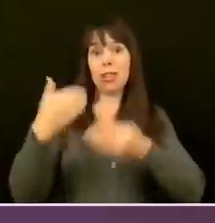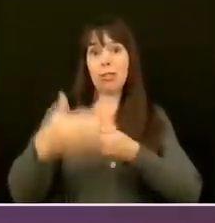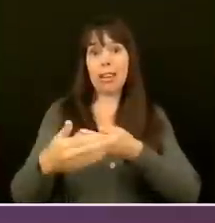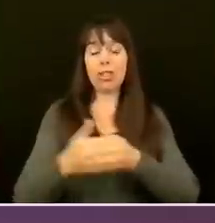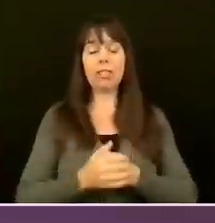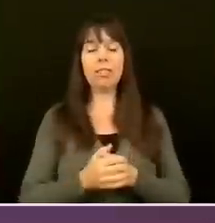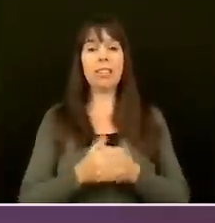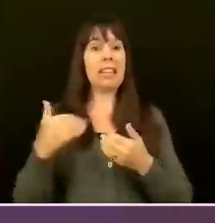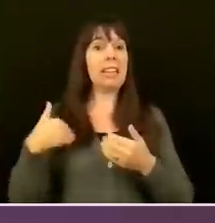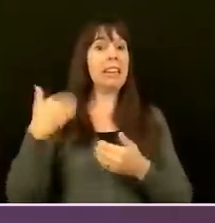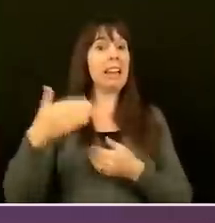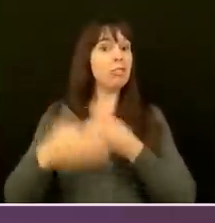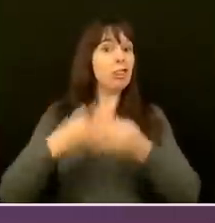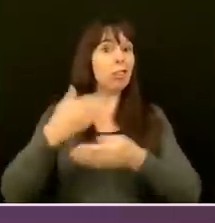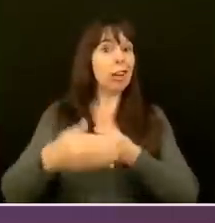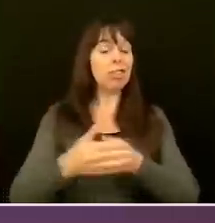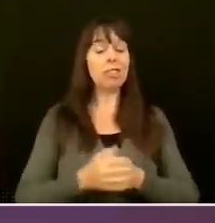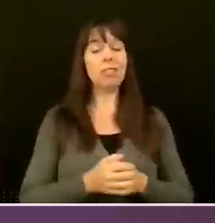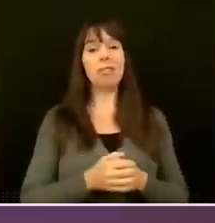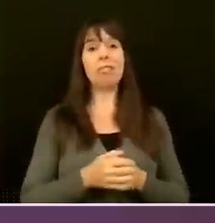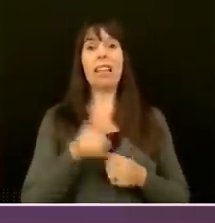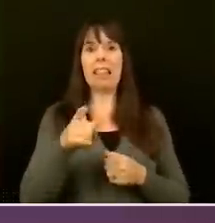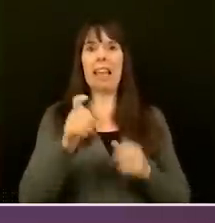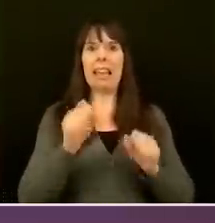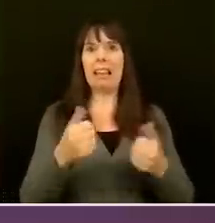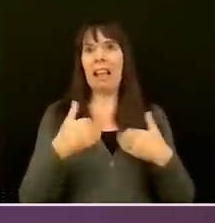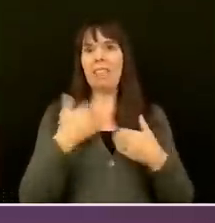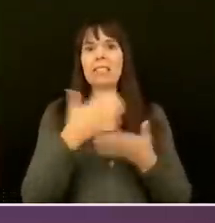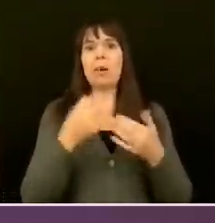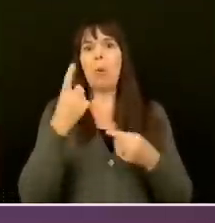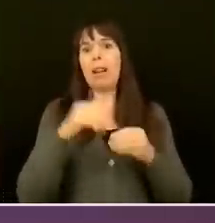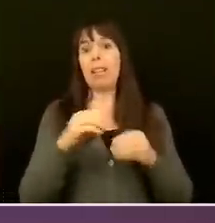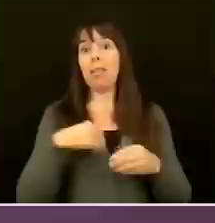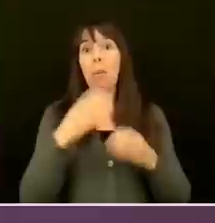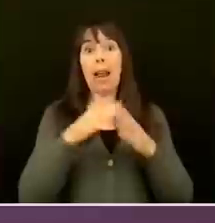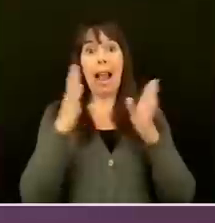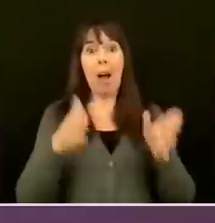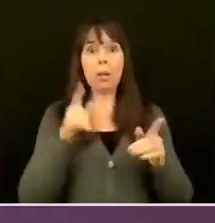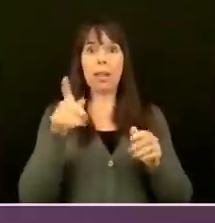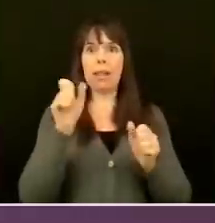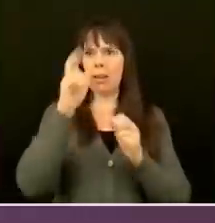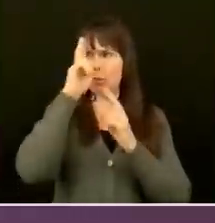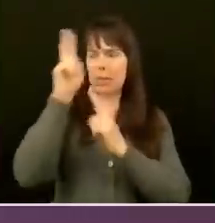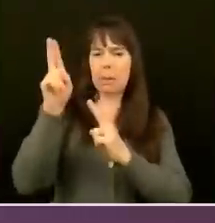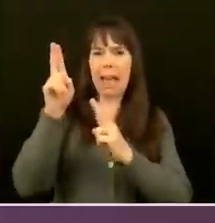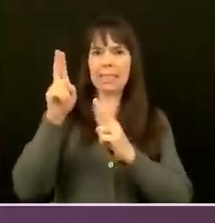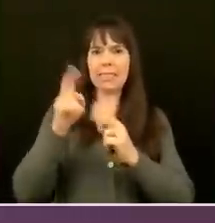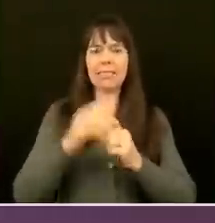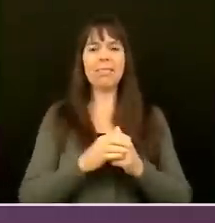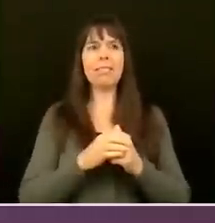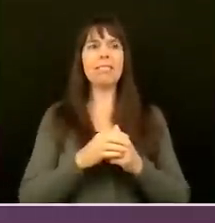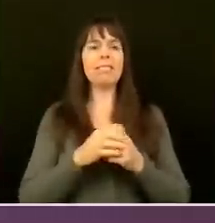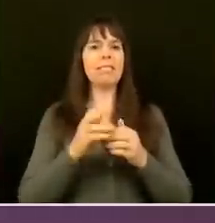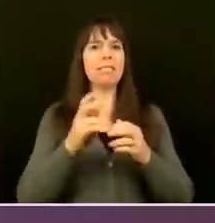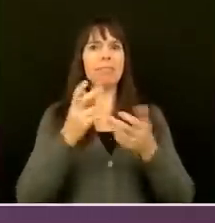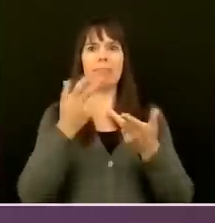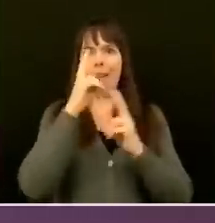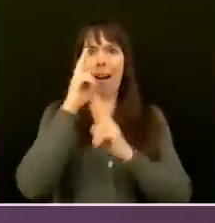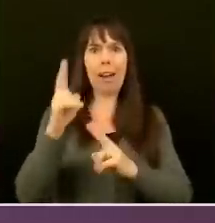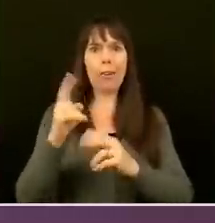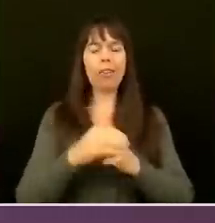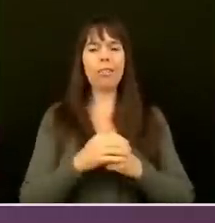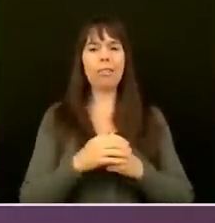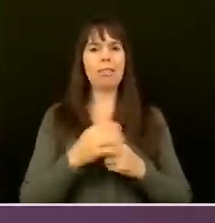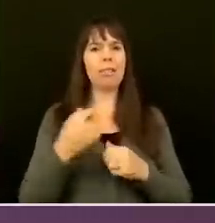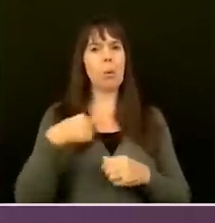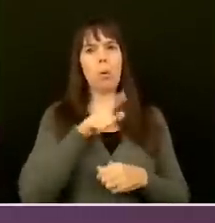the next generation, to have someone in the White House that they can respect and honor, that we don't have